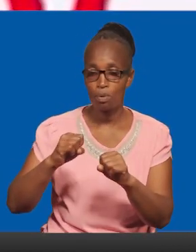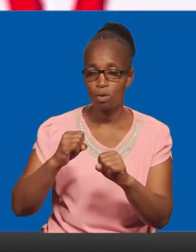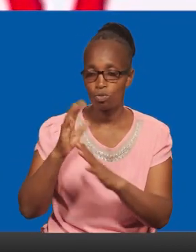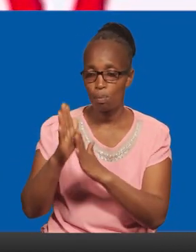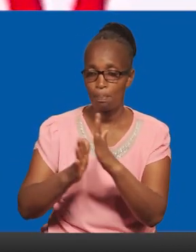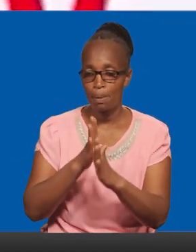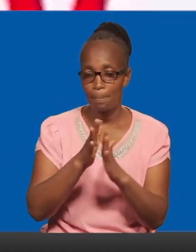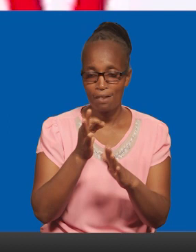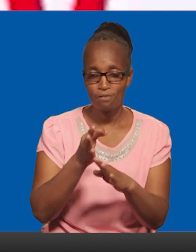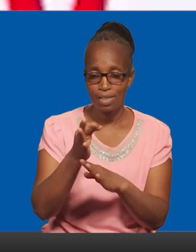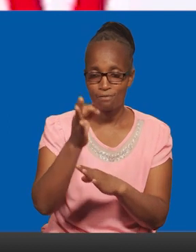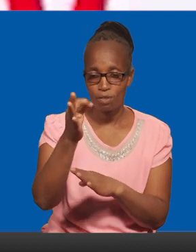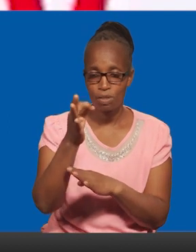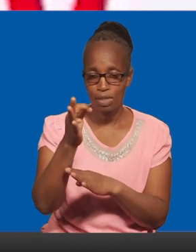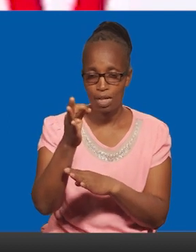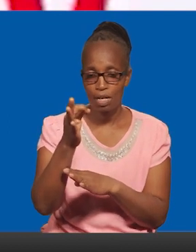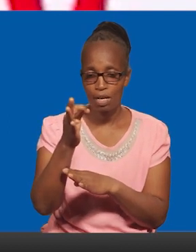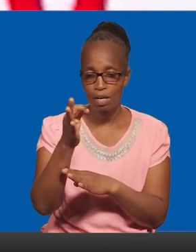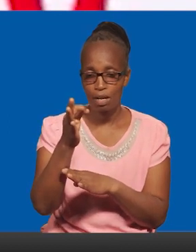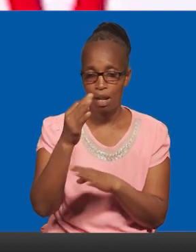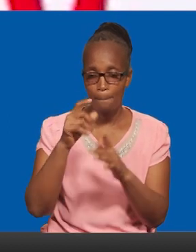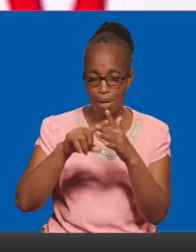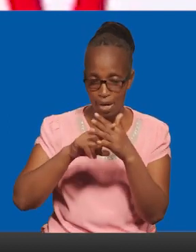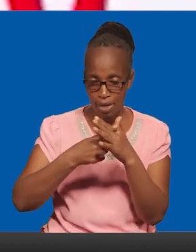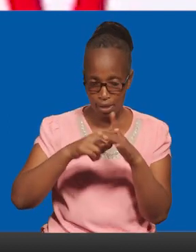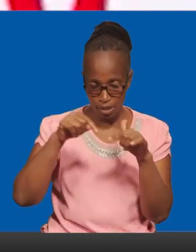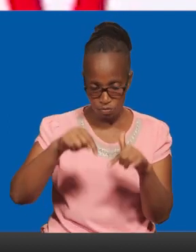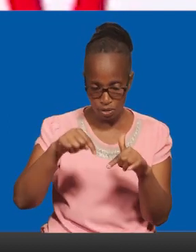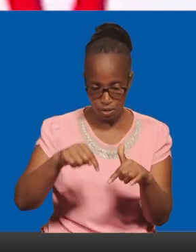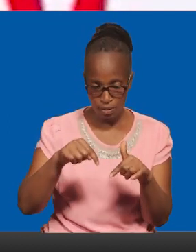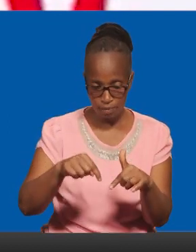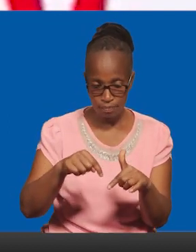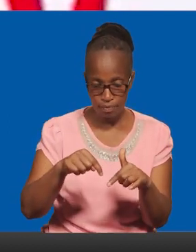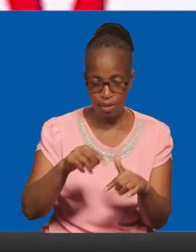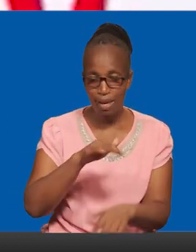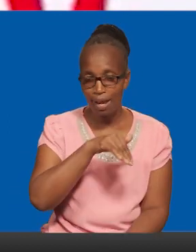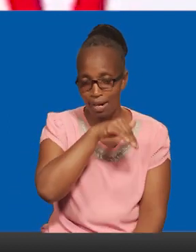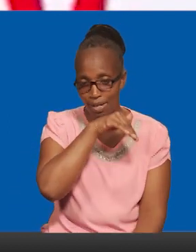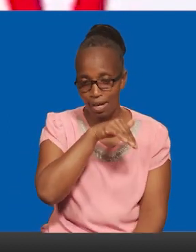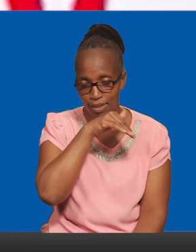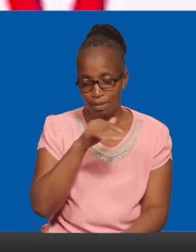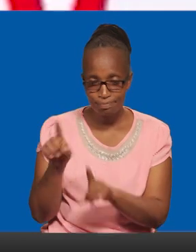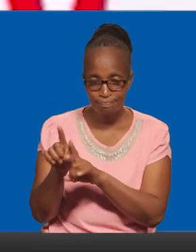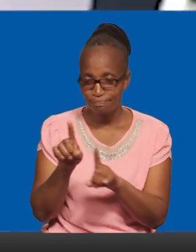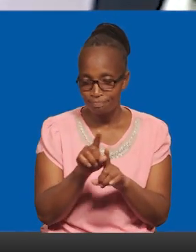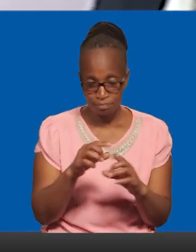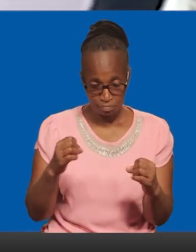Are we able to set the stage for a future of a dramatic departure from the Kenya of